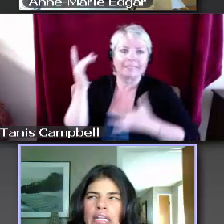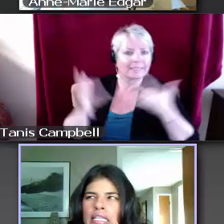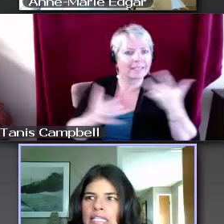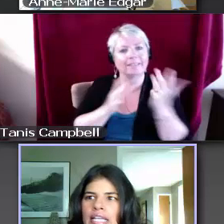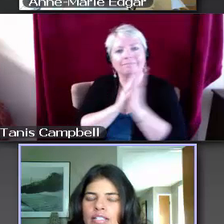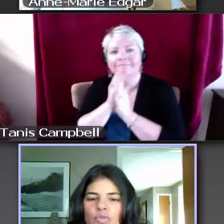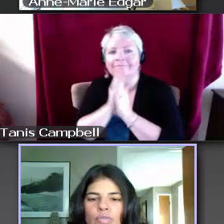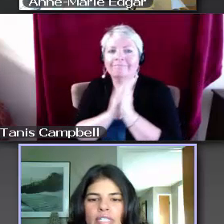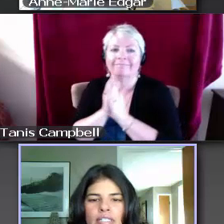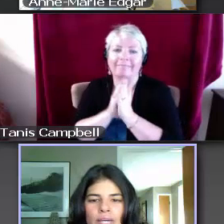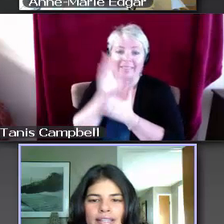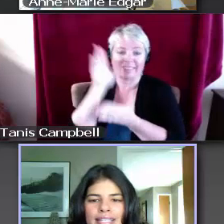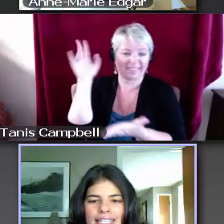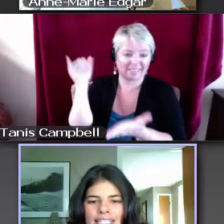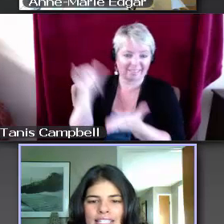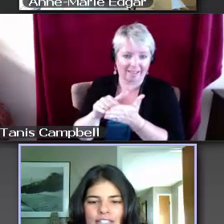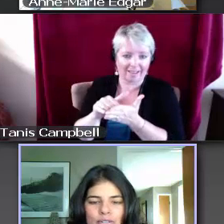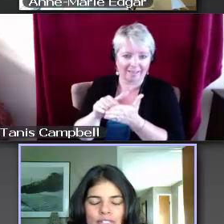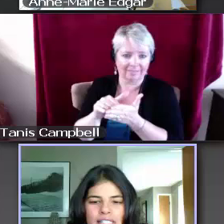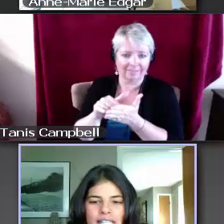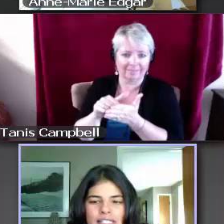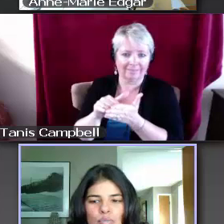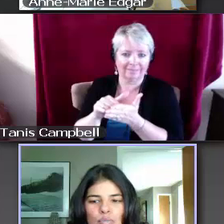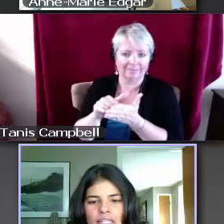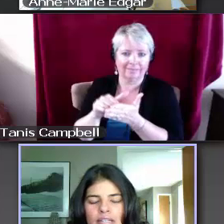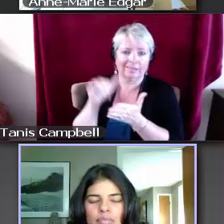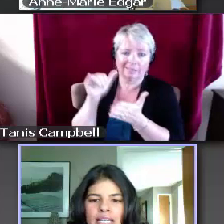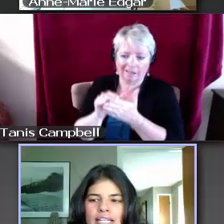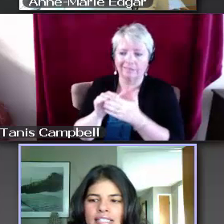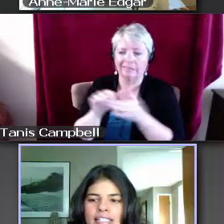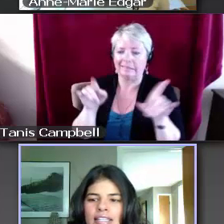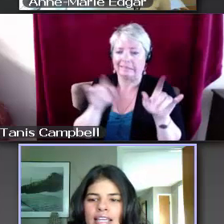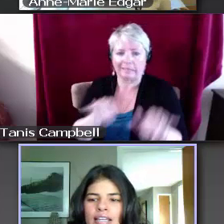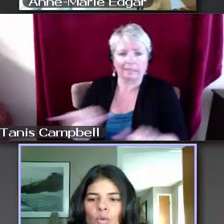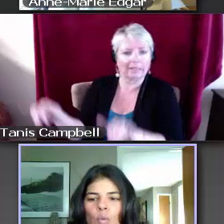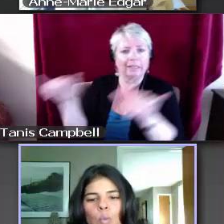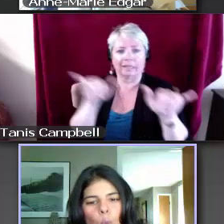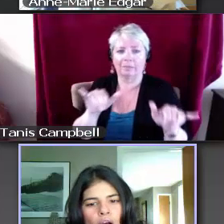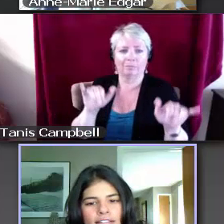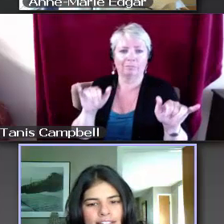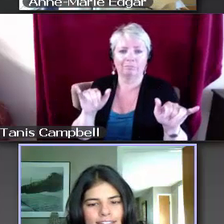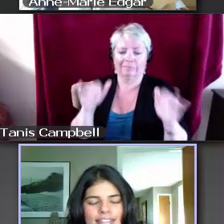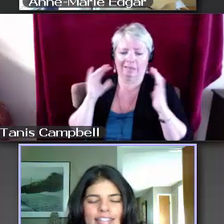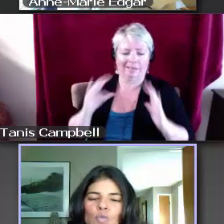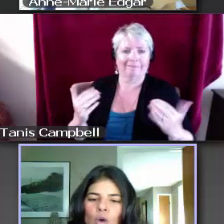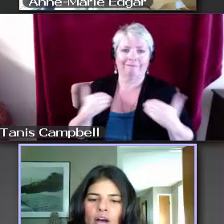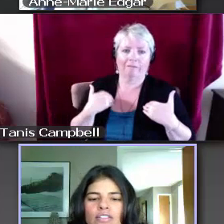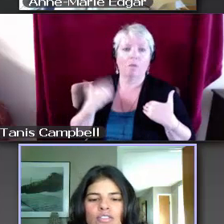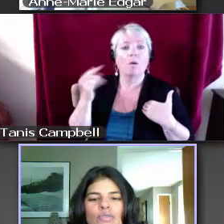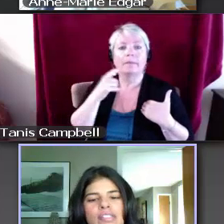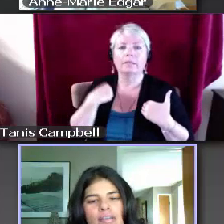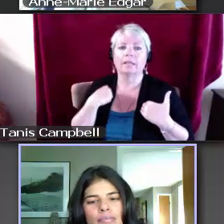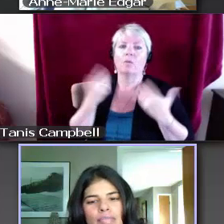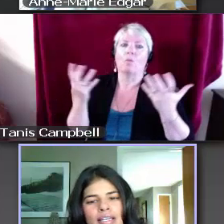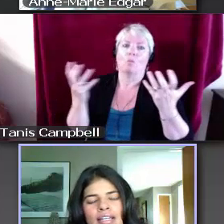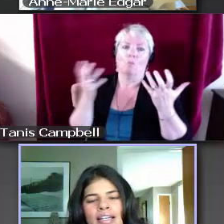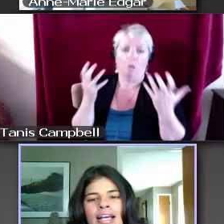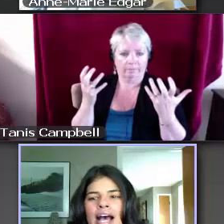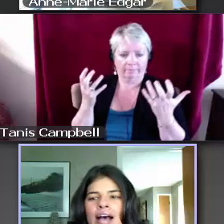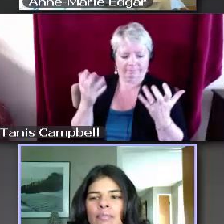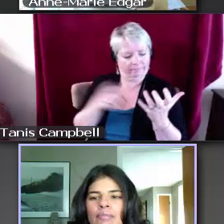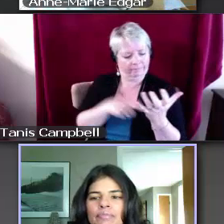know, and I think that's really what the key to their success has been, because they want it. They want to do